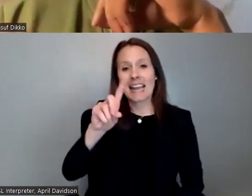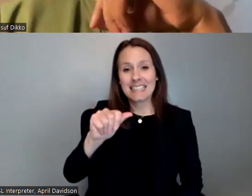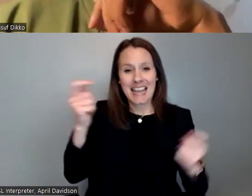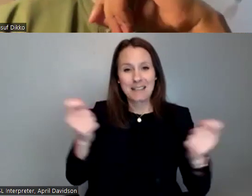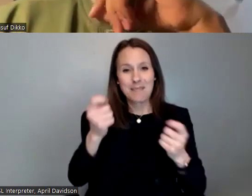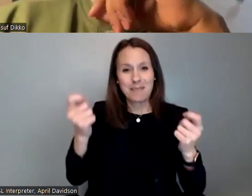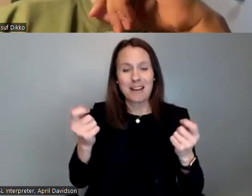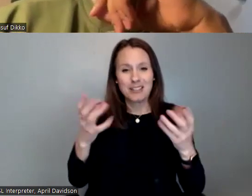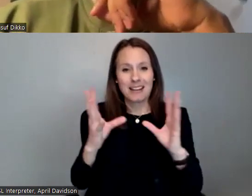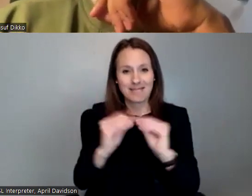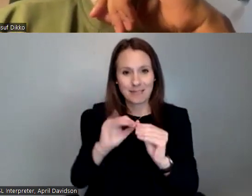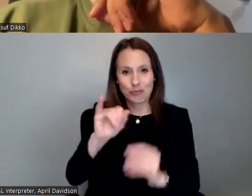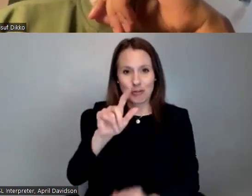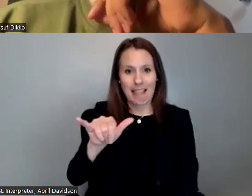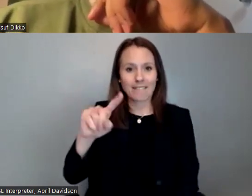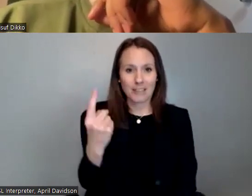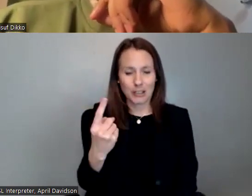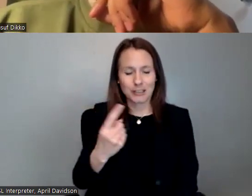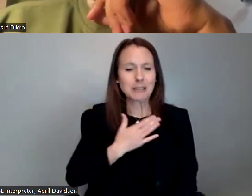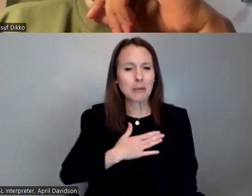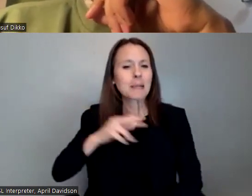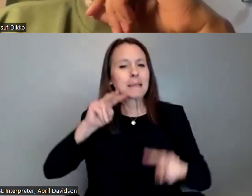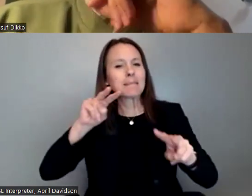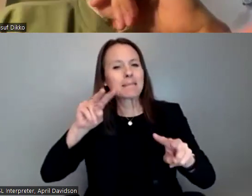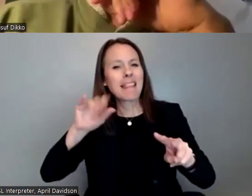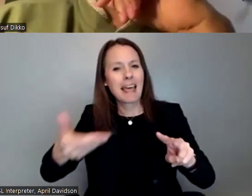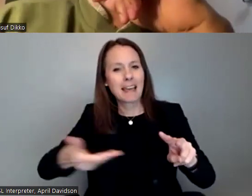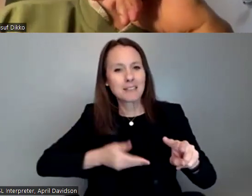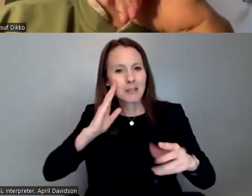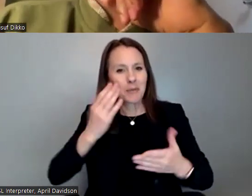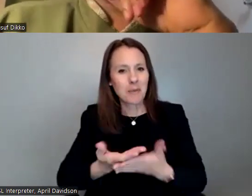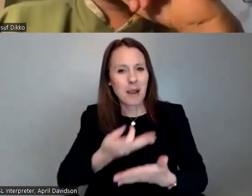event on July 1st, so please be on the lookout for that invitation as well.